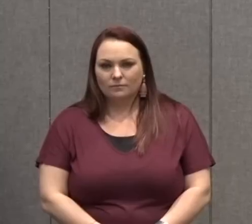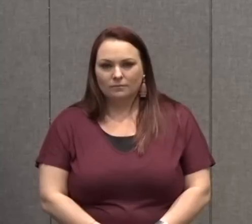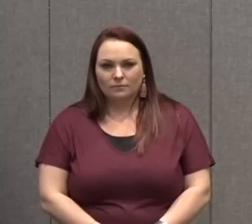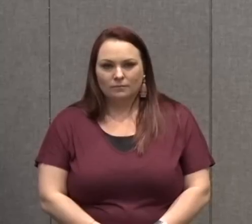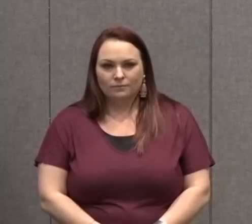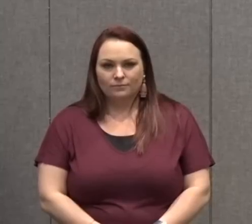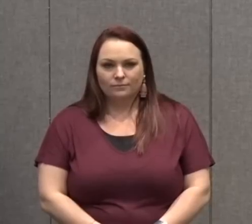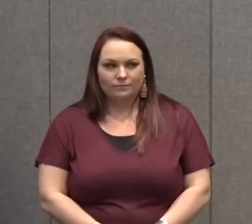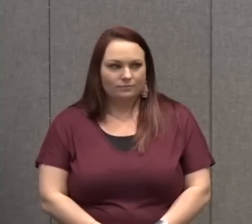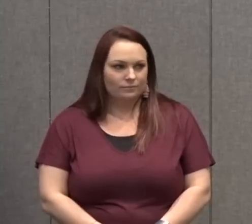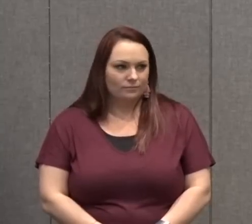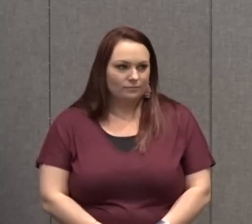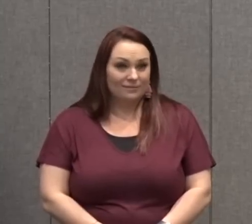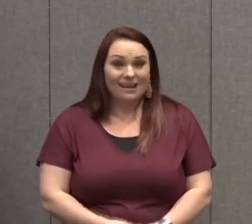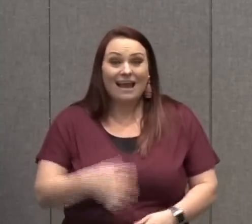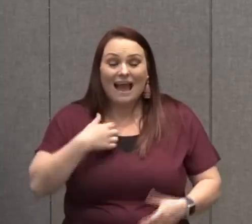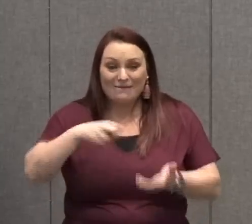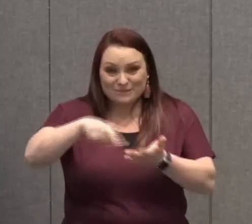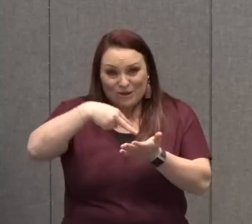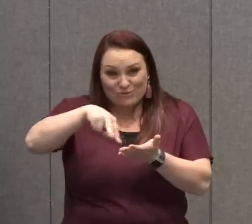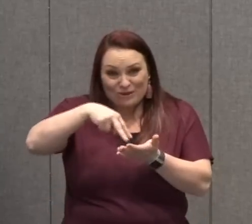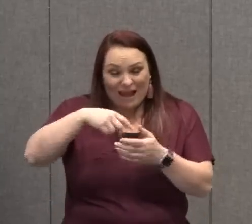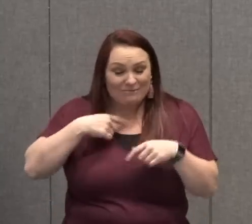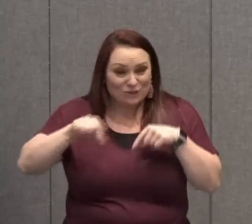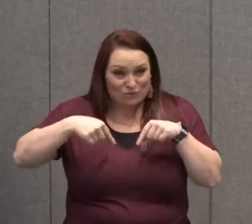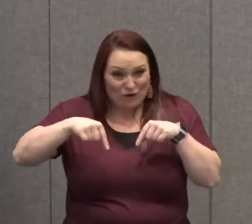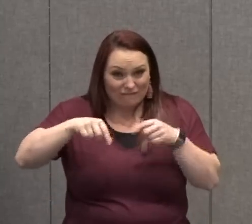I'm so nervous I'm pacing I know